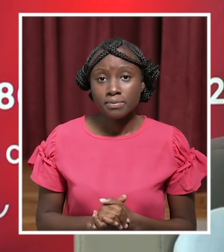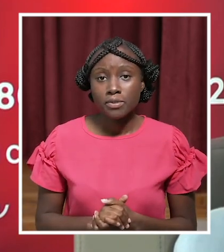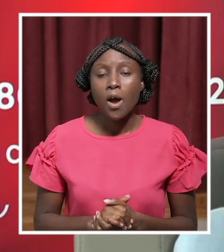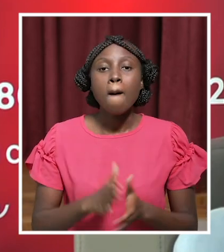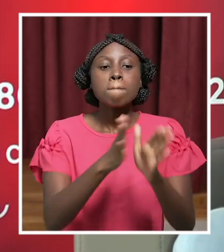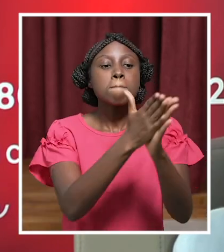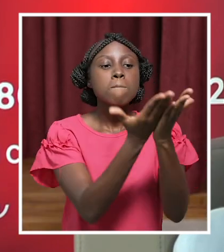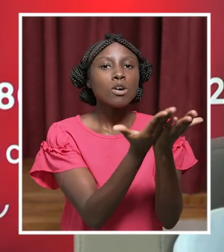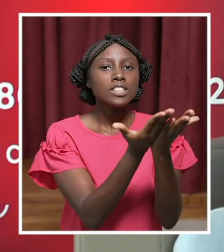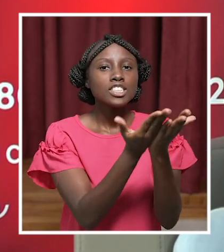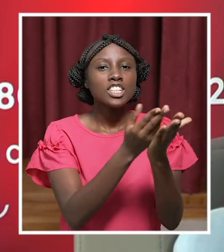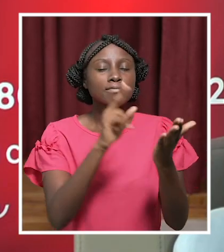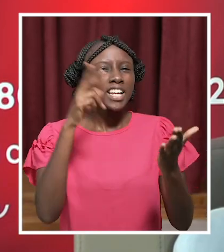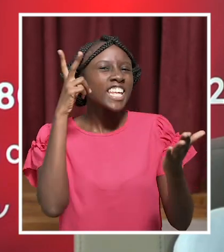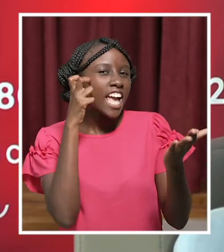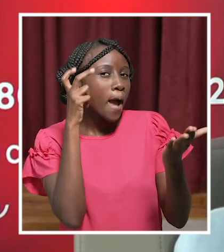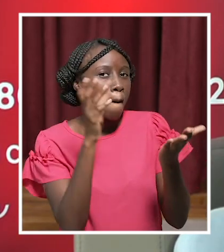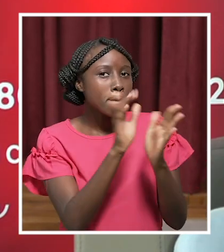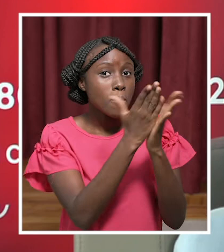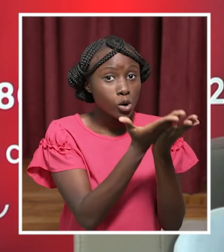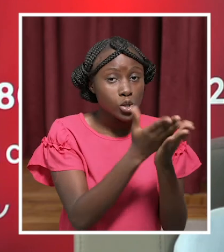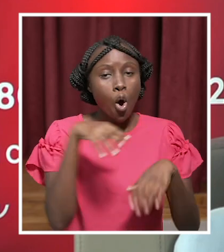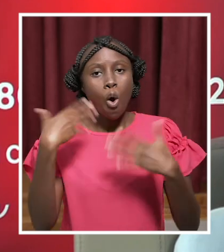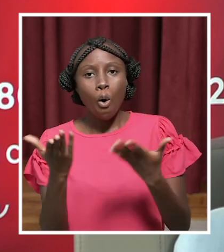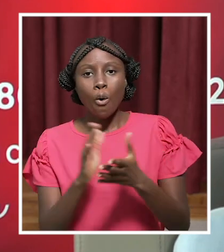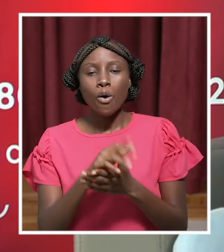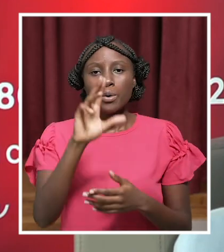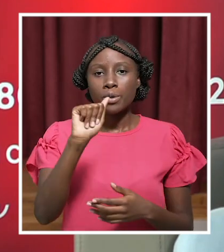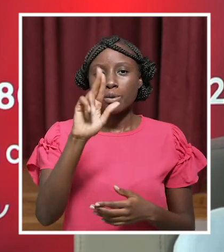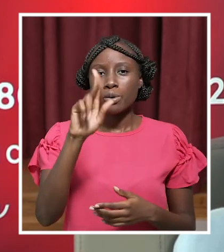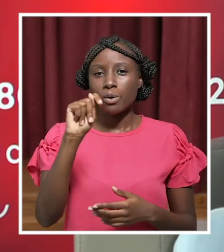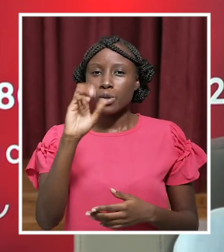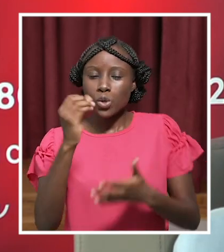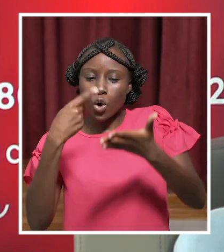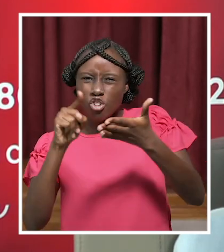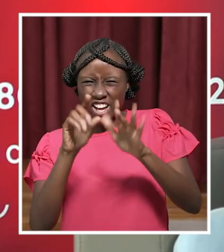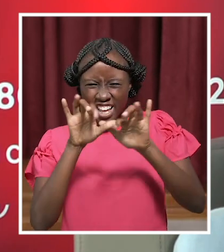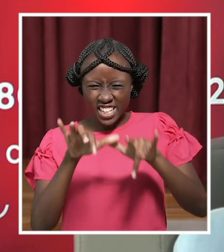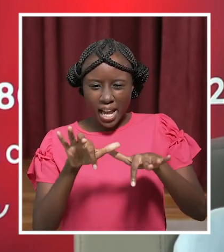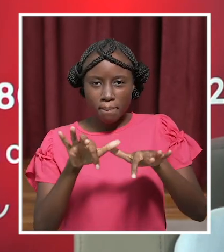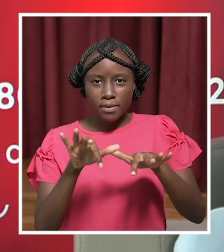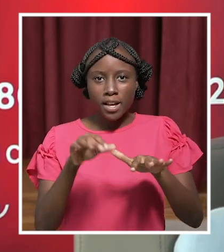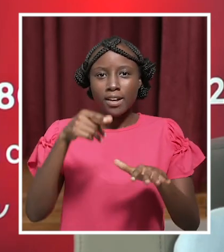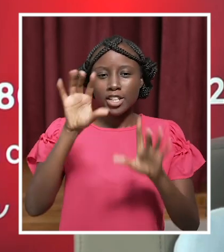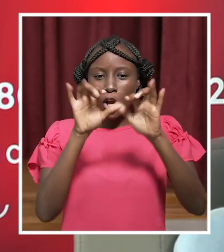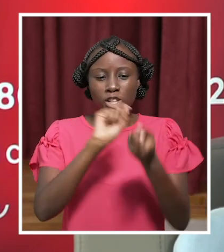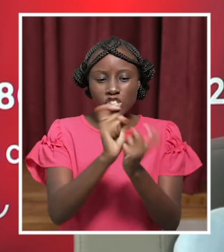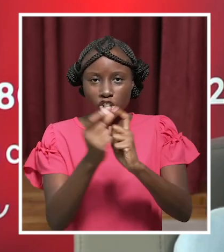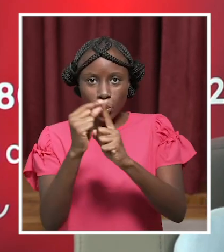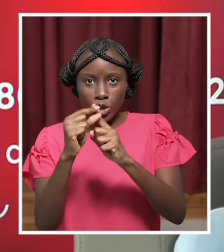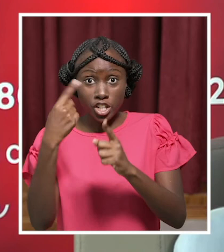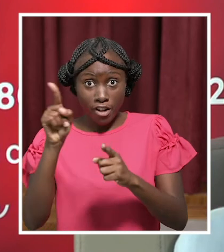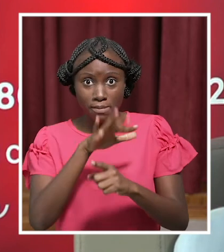audiobooks, just say autocorrect. You have all these different mediums like in Word and thing you could